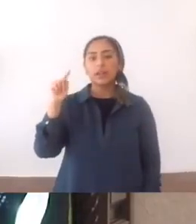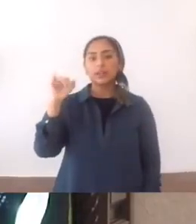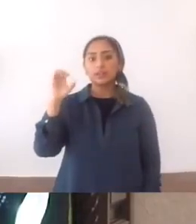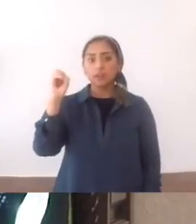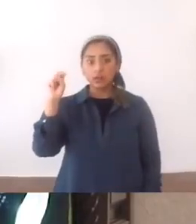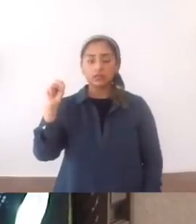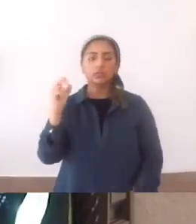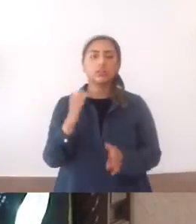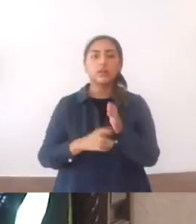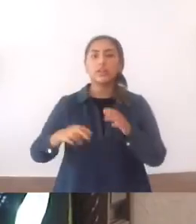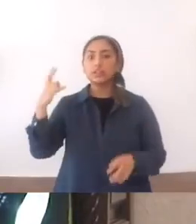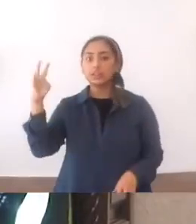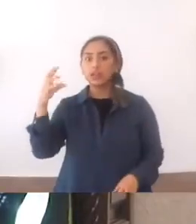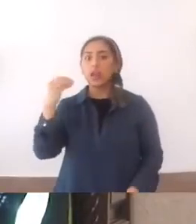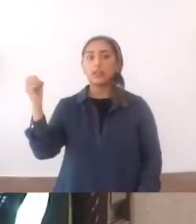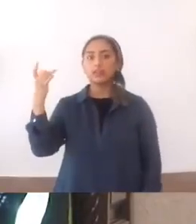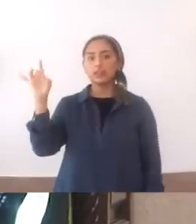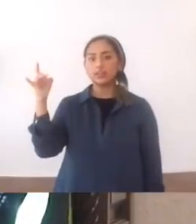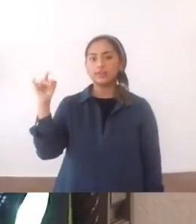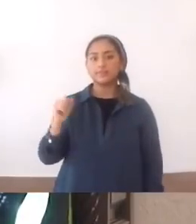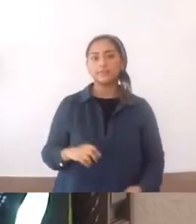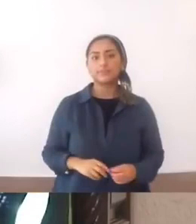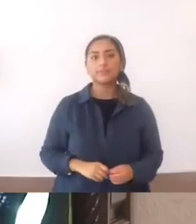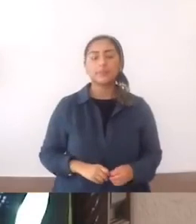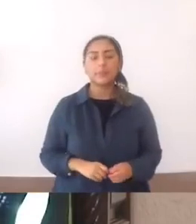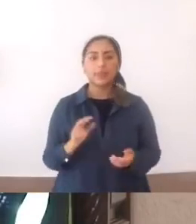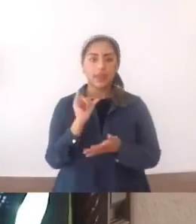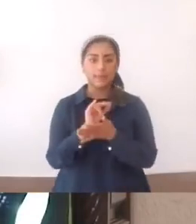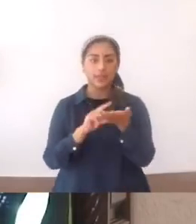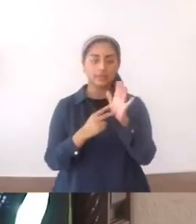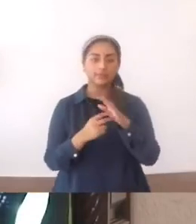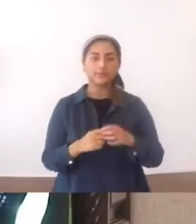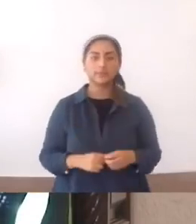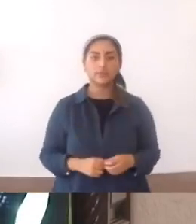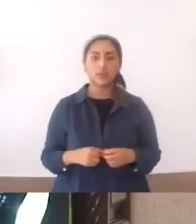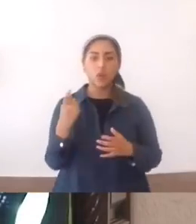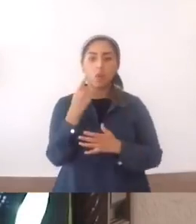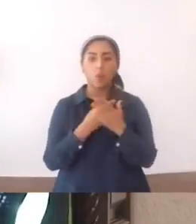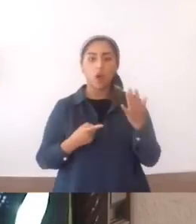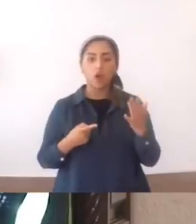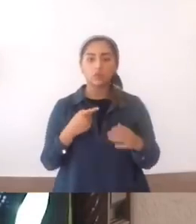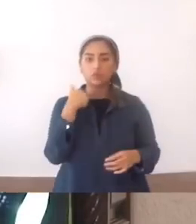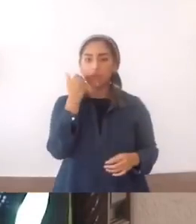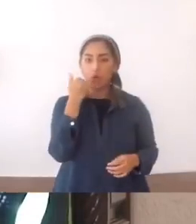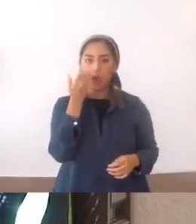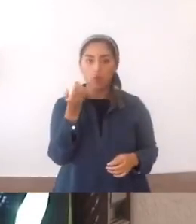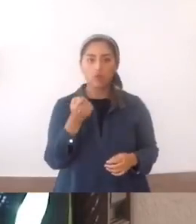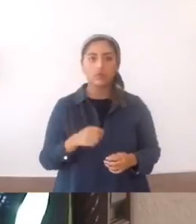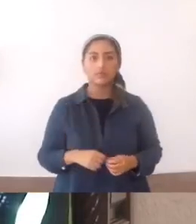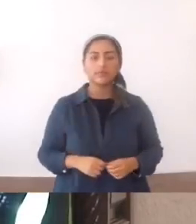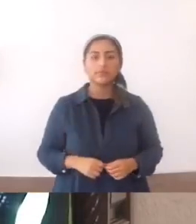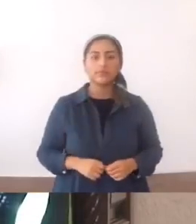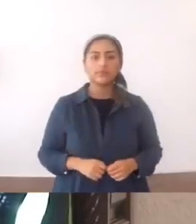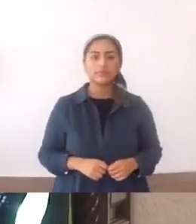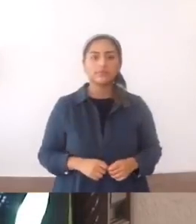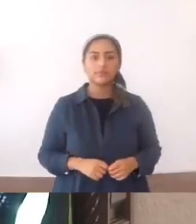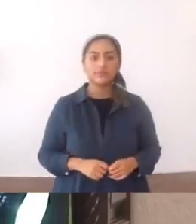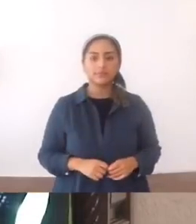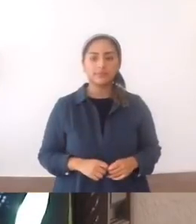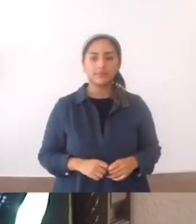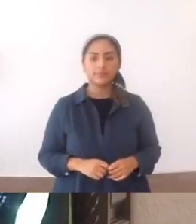I explained there Y Revelation Apocalipsis 17 18. and Revelation 18. es decir, I lo mean- que es la ramera, What is the